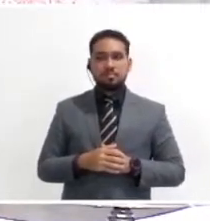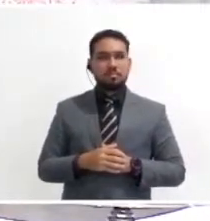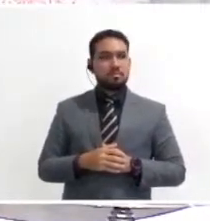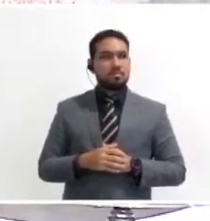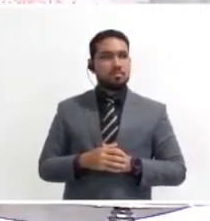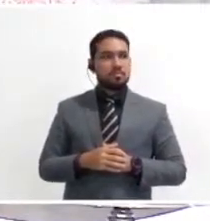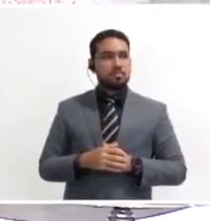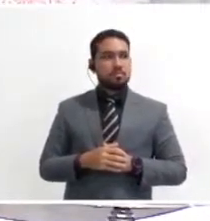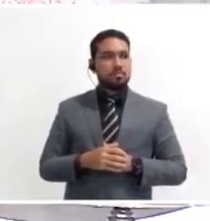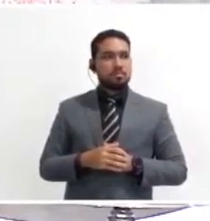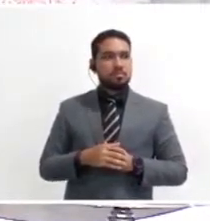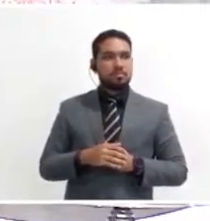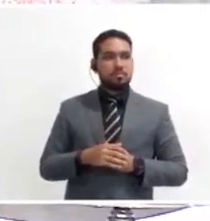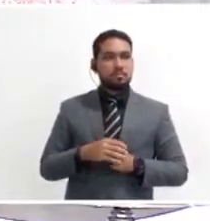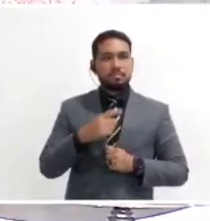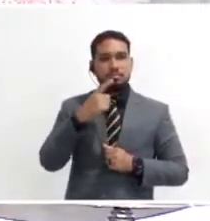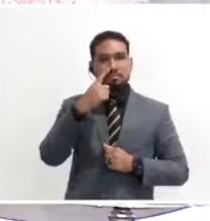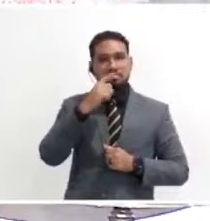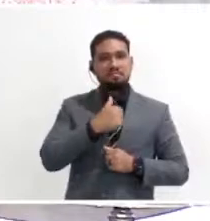I apologize for